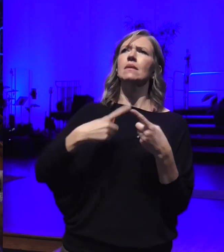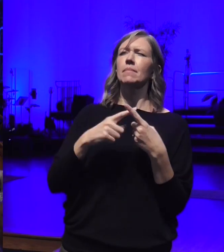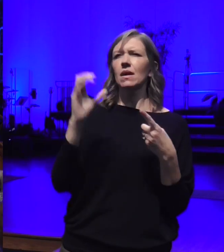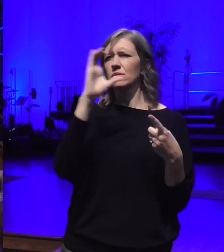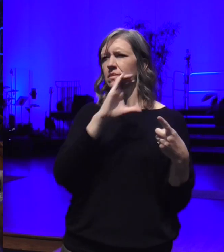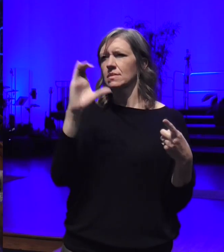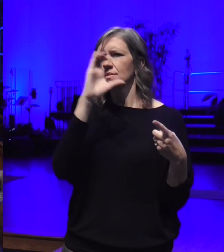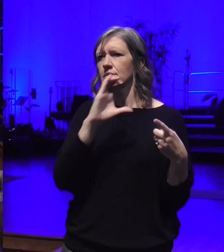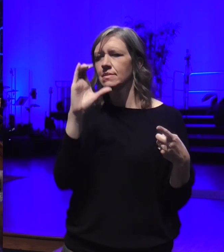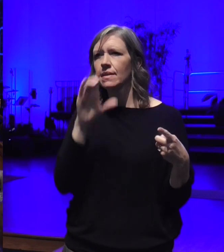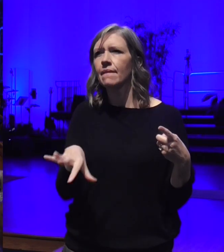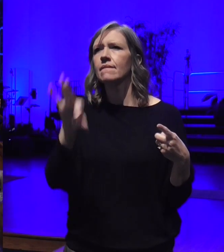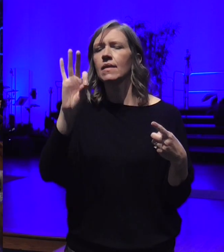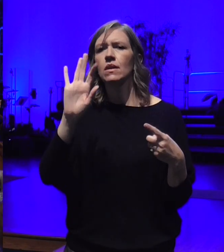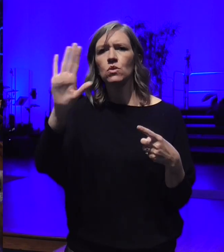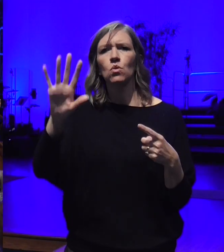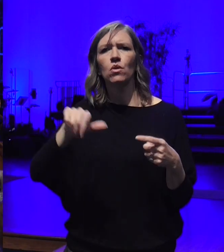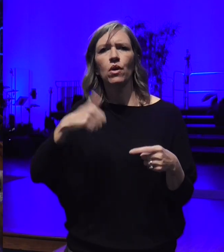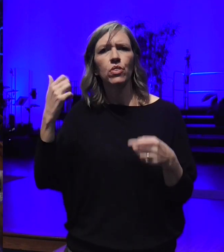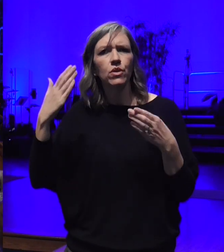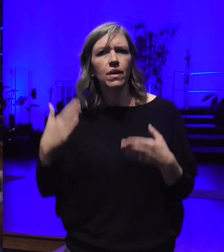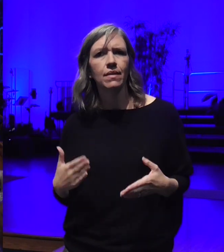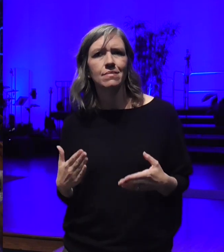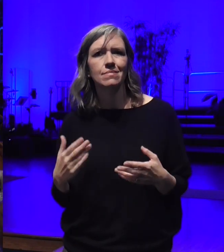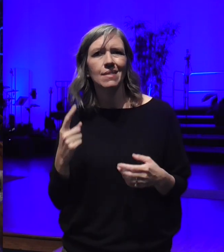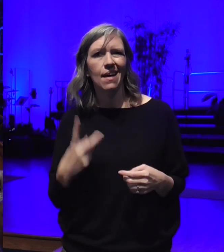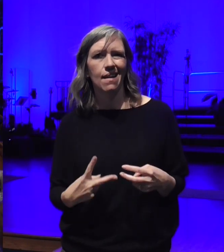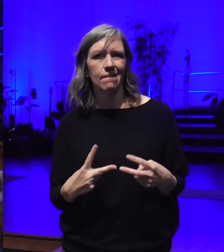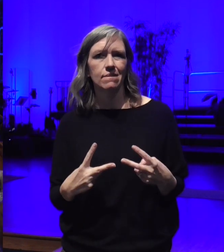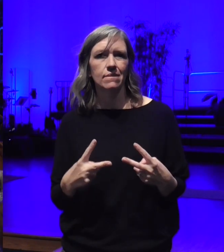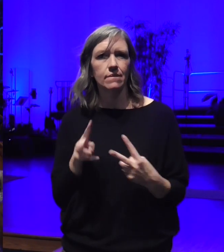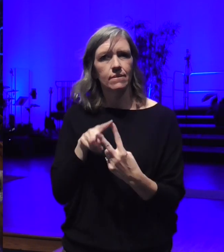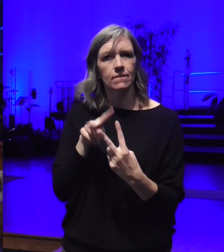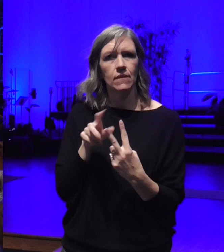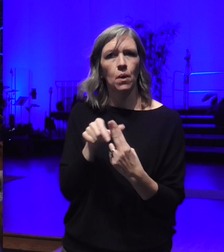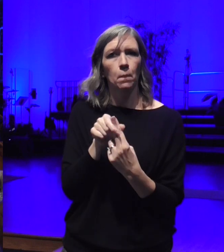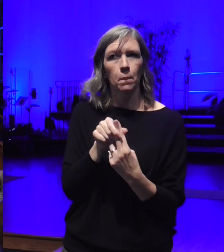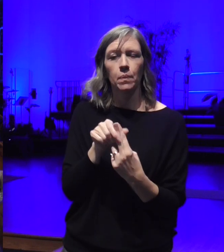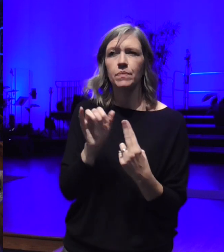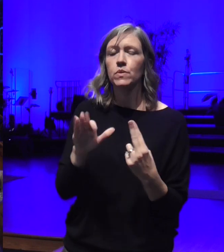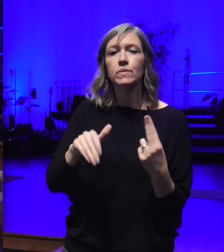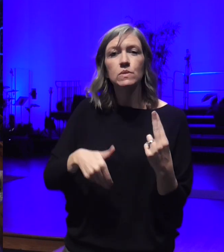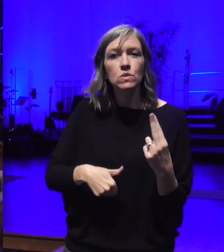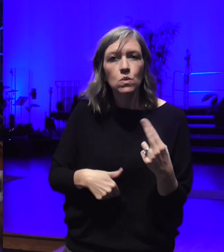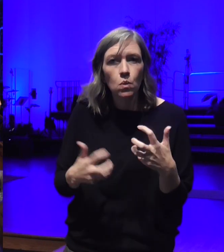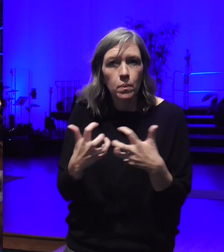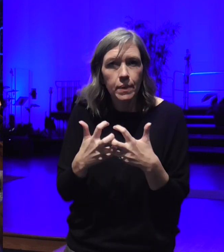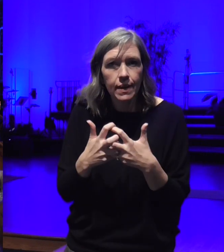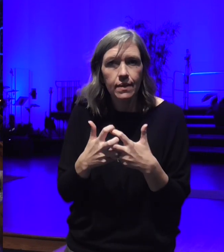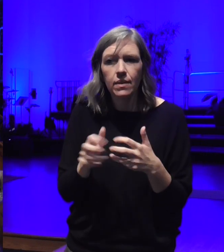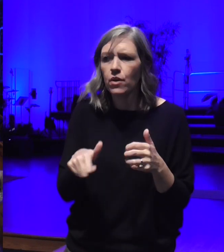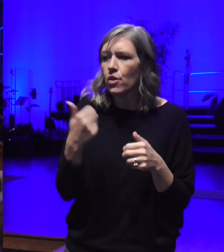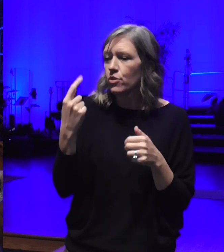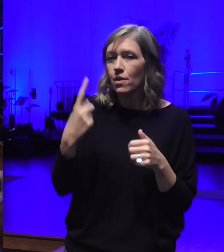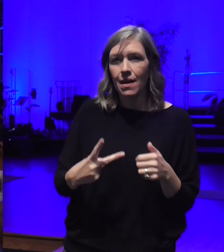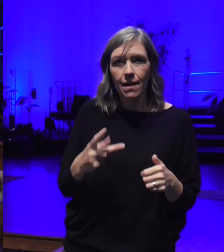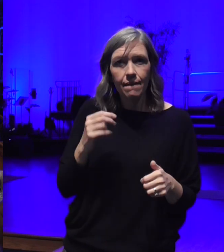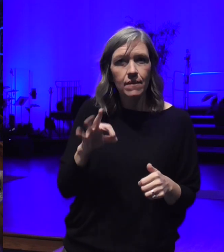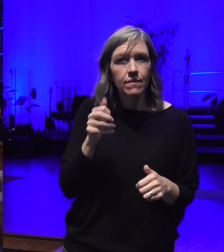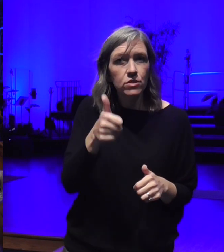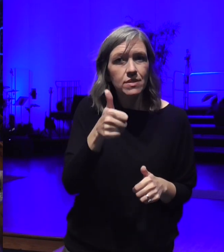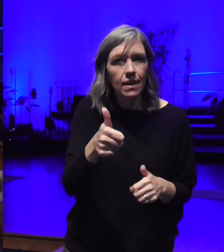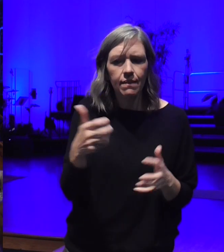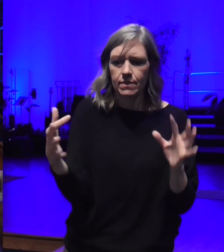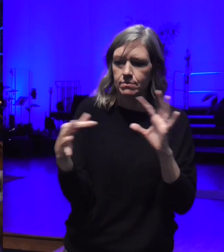It's about your soul mate. It's about that search for that lost half of yourself and coming together. This is a sappy